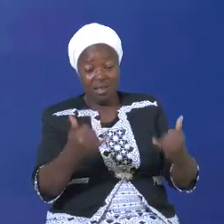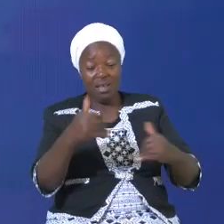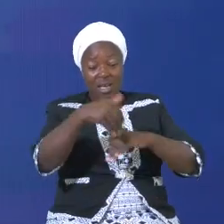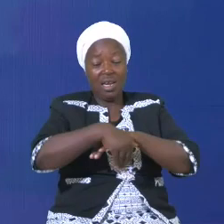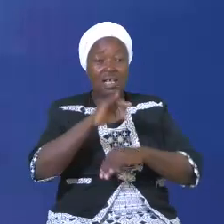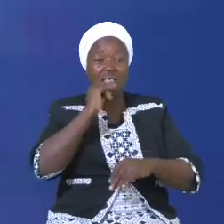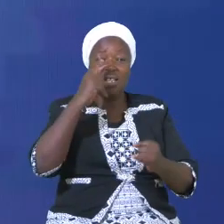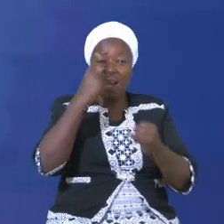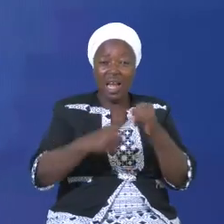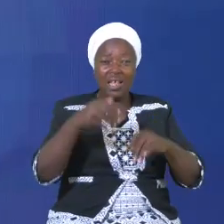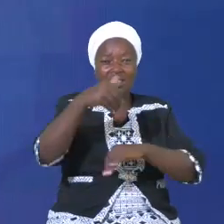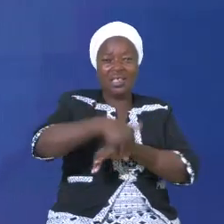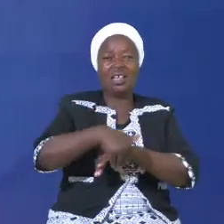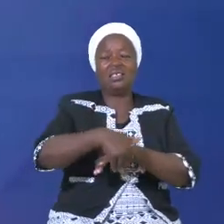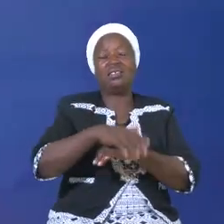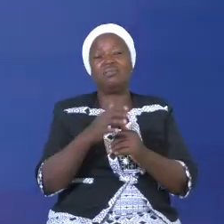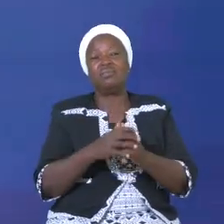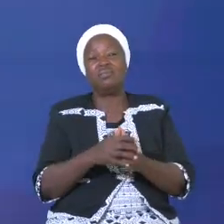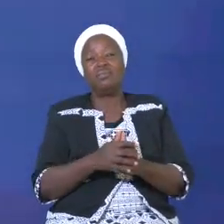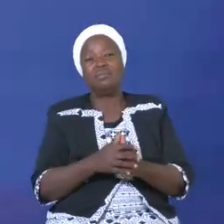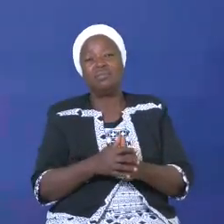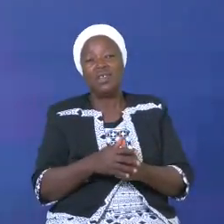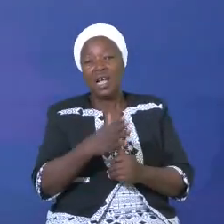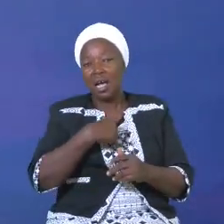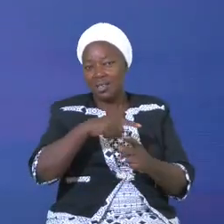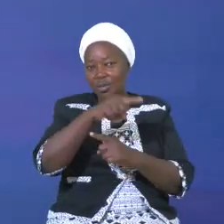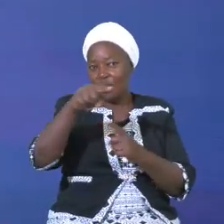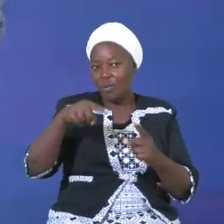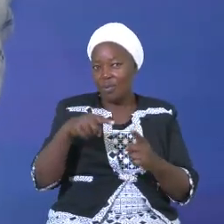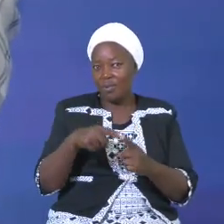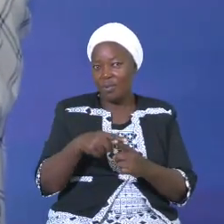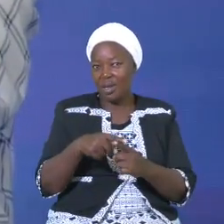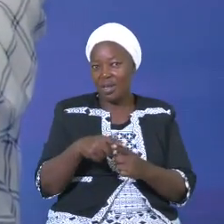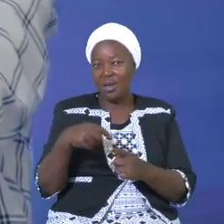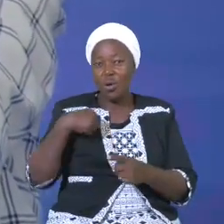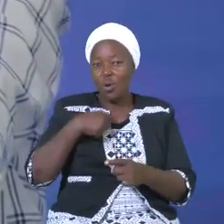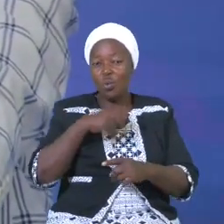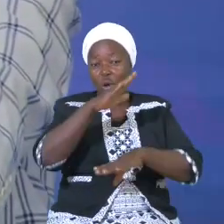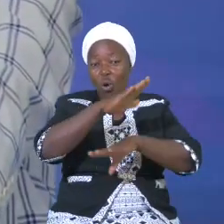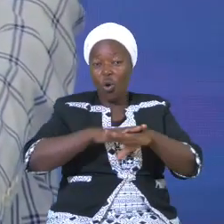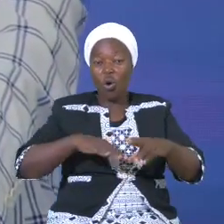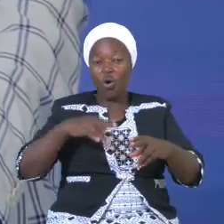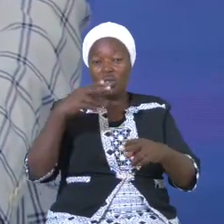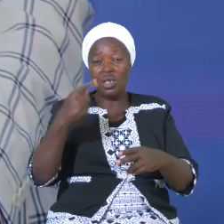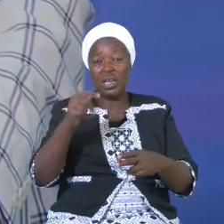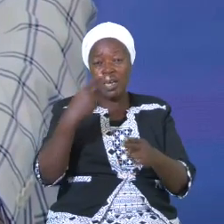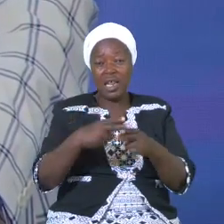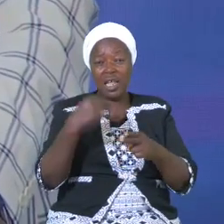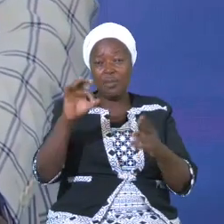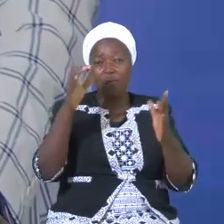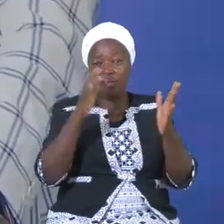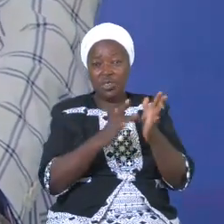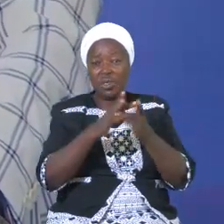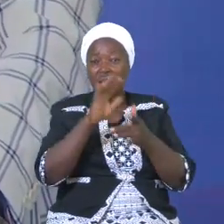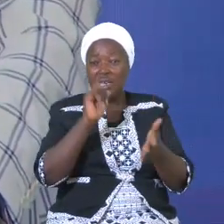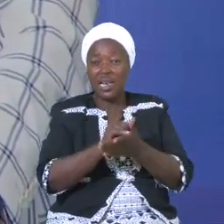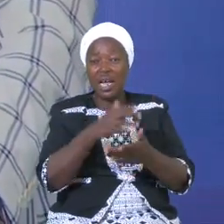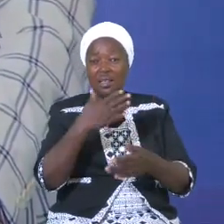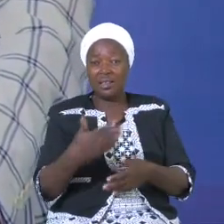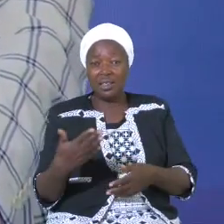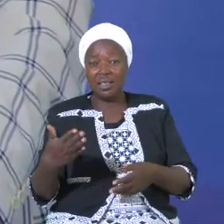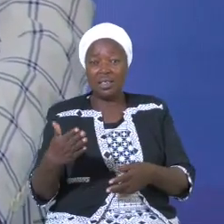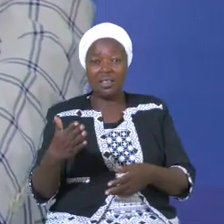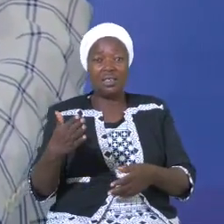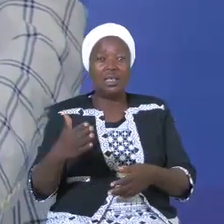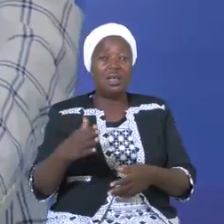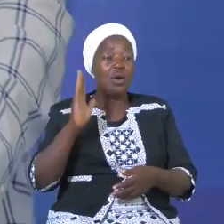night and when we mentioned the name of jesus that sinner will pack